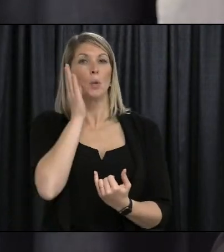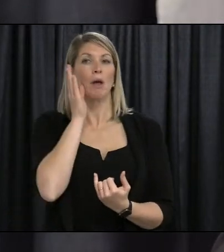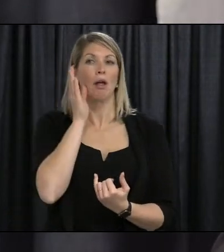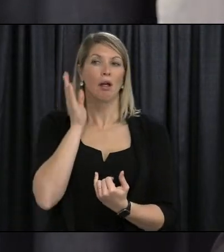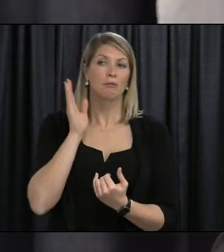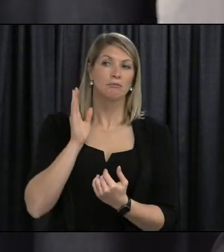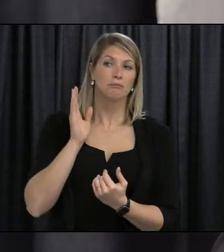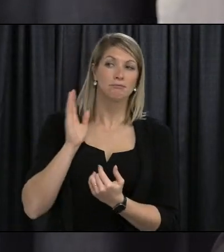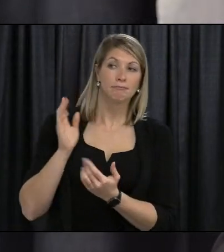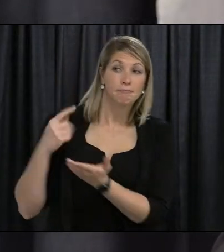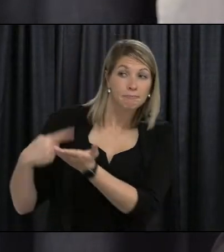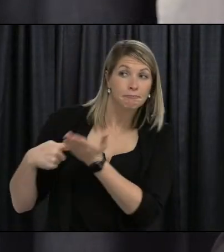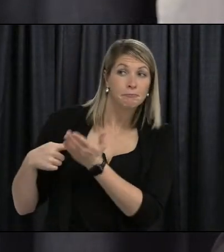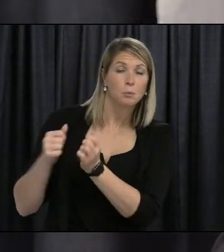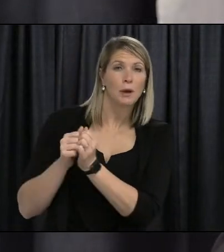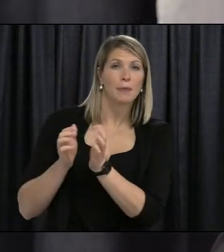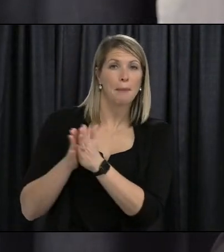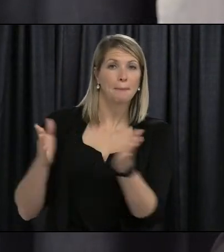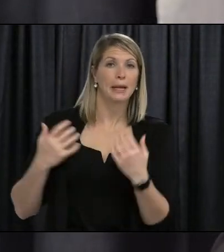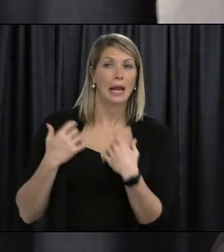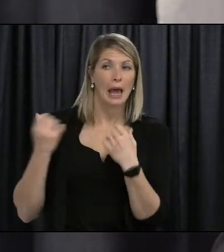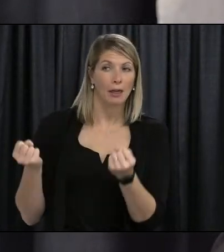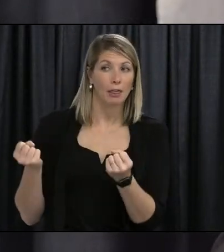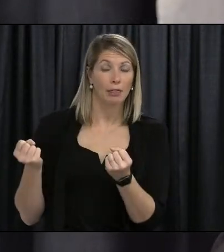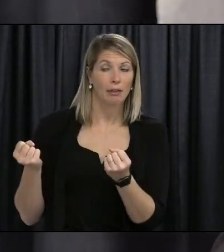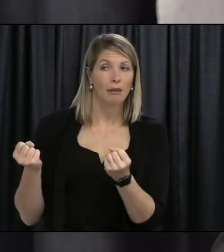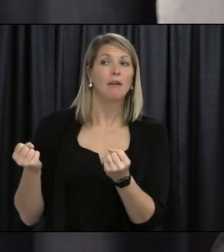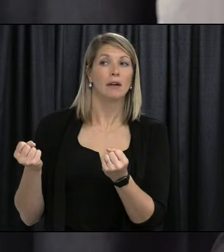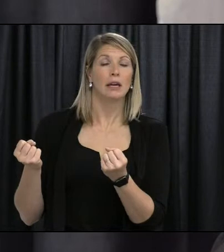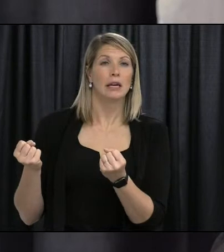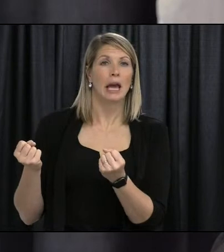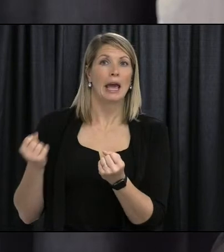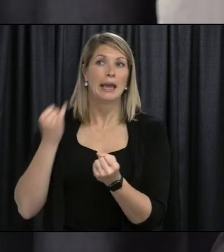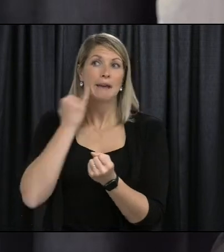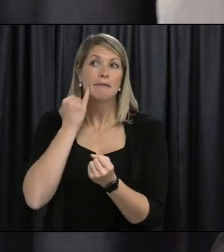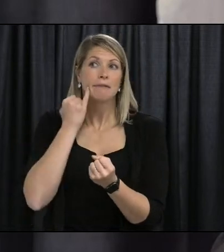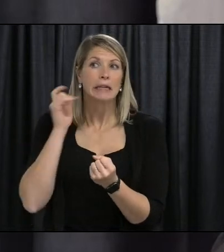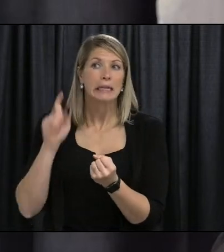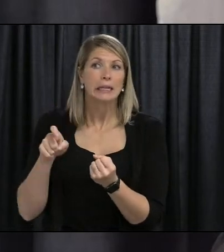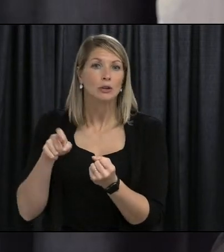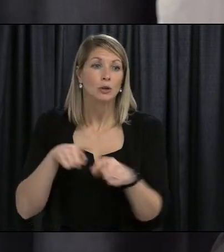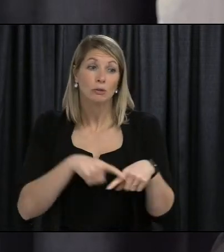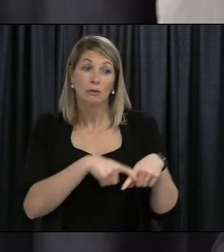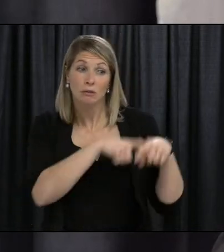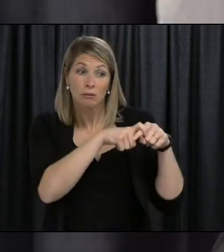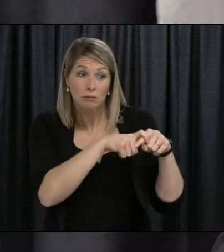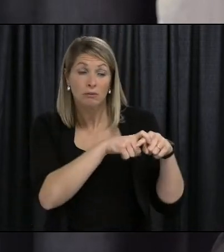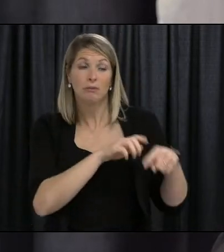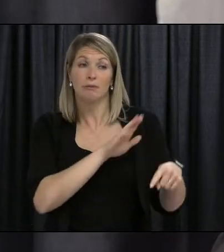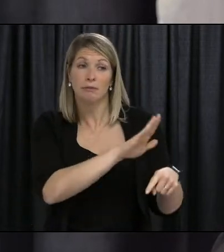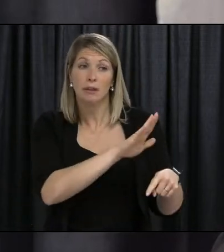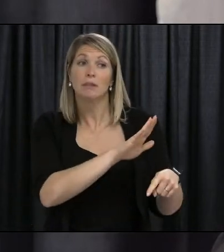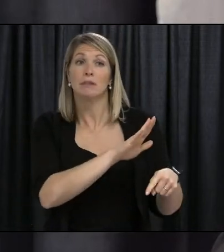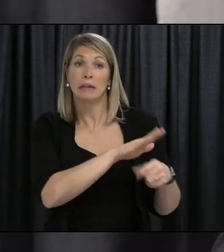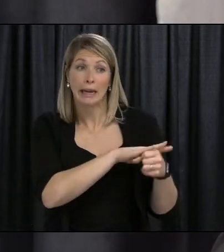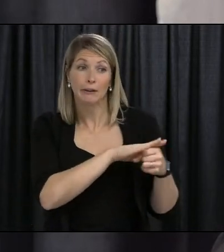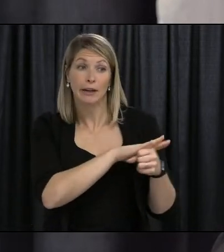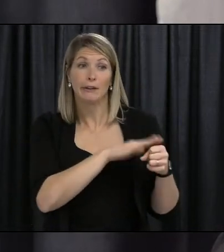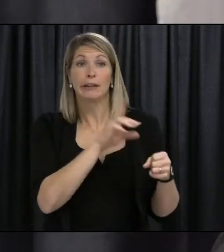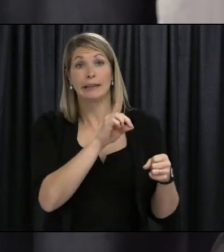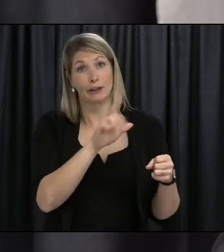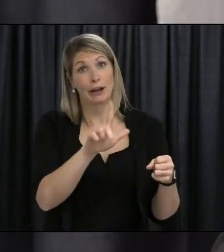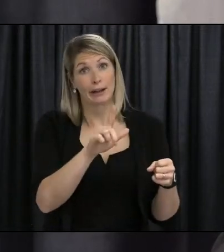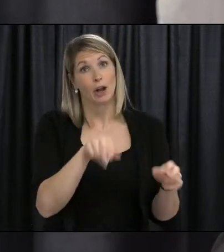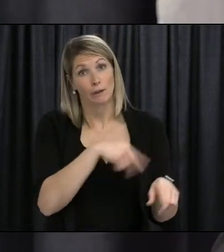as we always do. And if we have to curtail extracurricular activities in a particular area, and Deer Lake would be one that